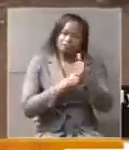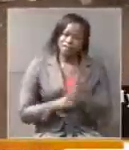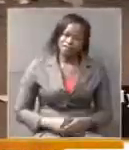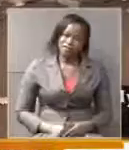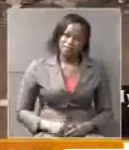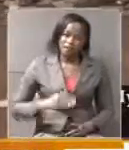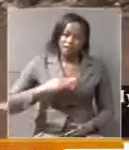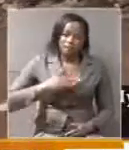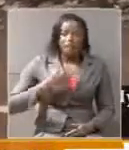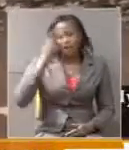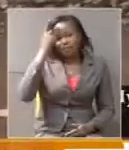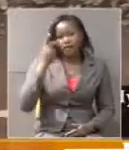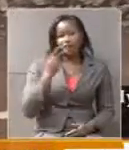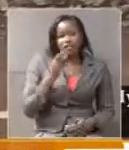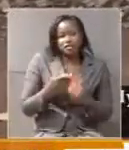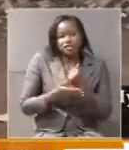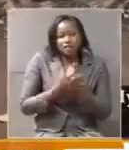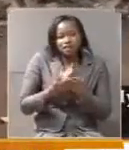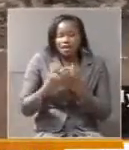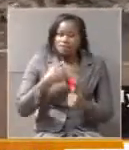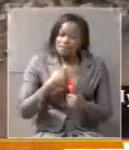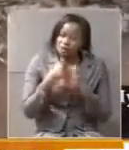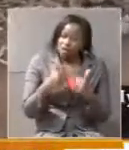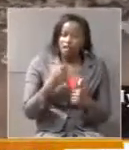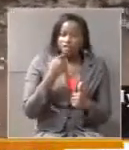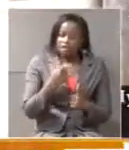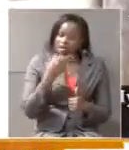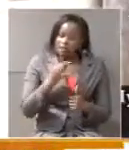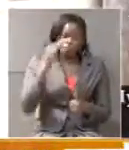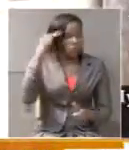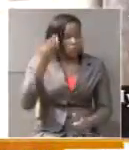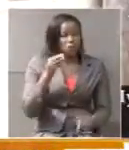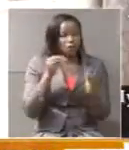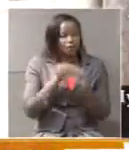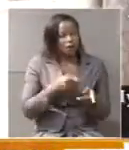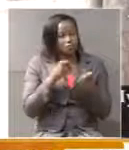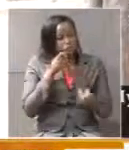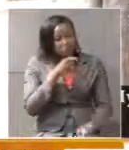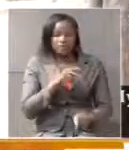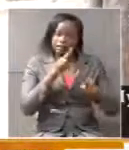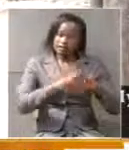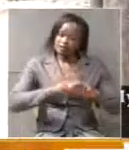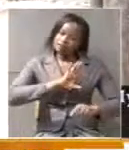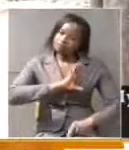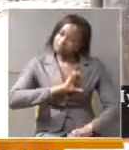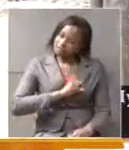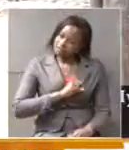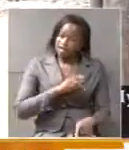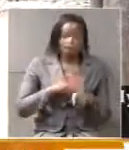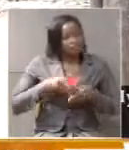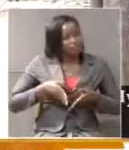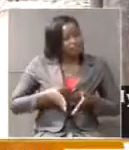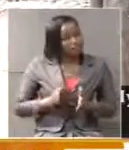Bampisa bulungi kuba bangamba omulenzi woba tomumanyi tuula oguminkirize empaka wona